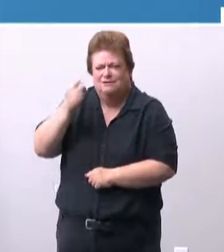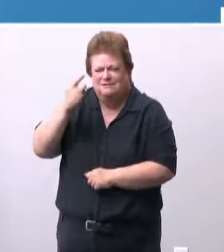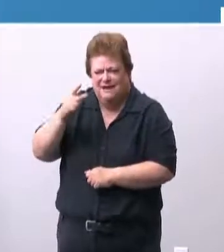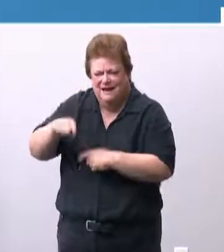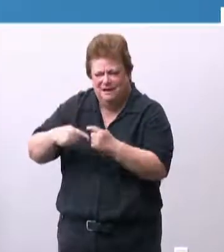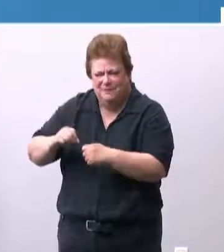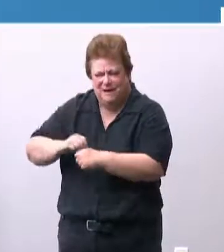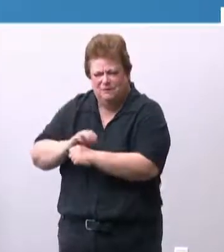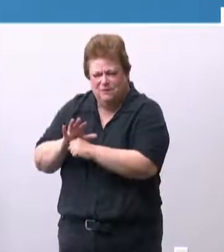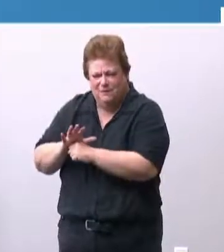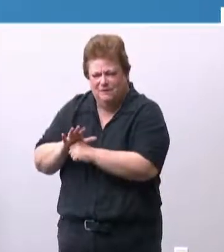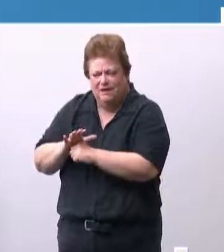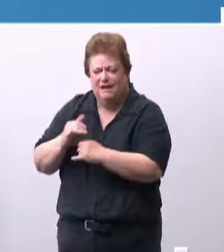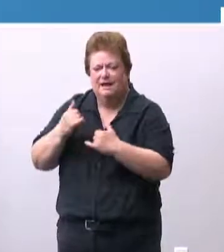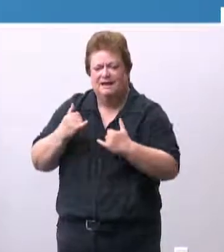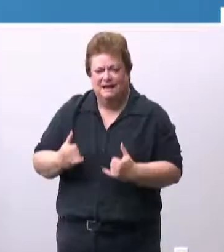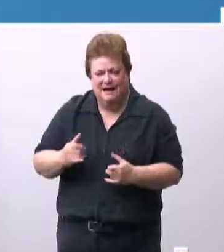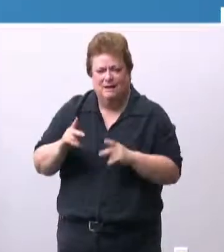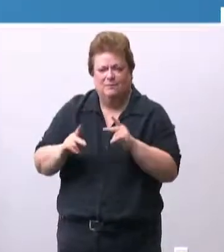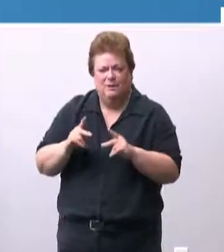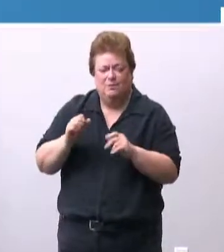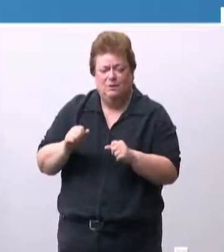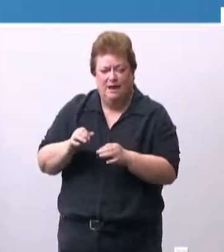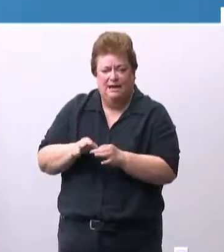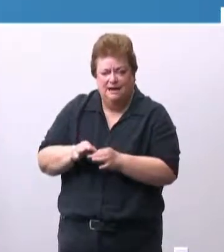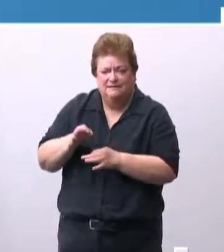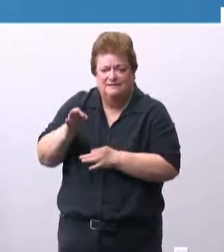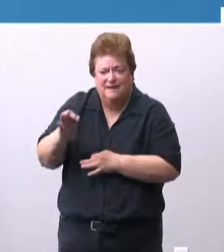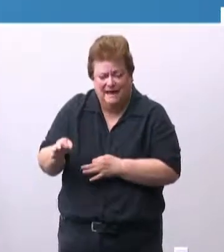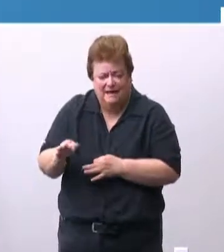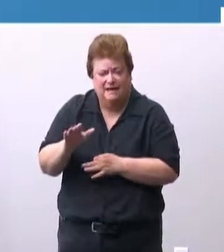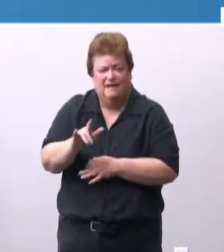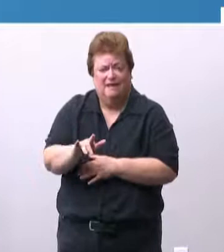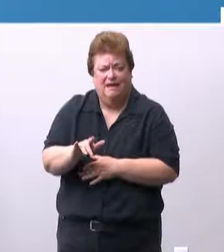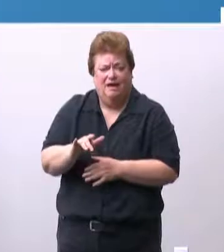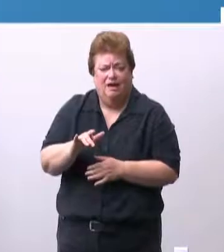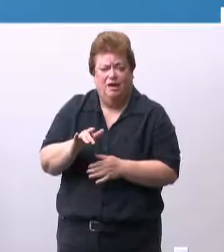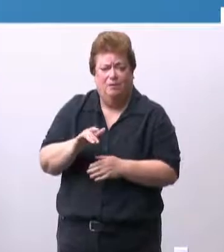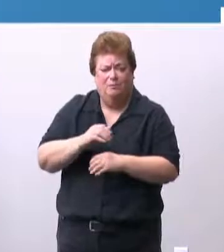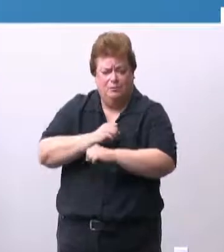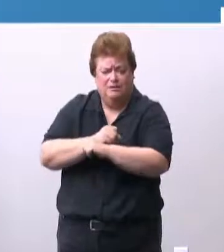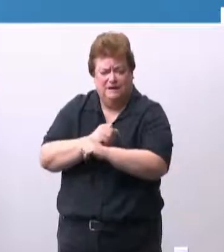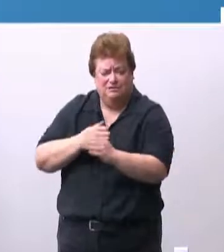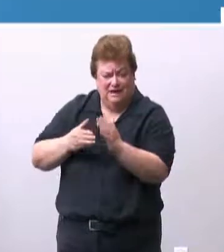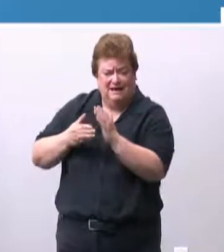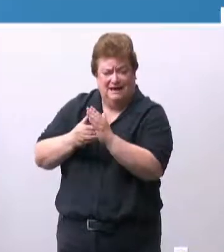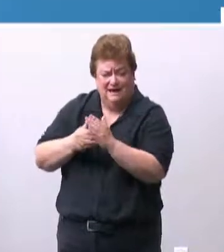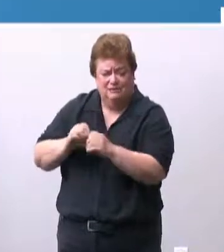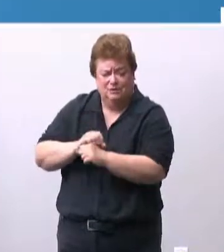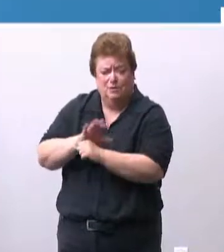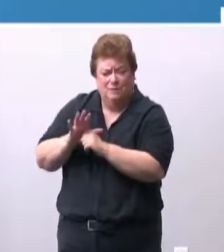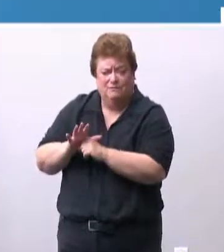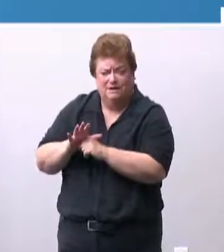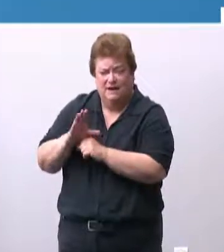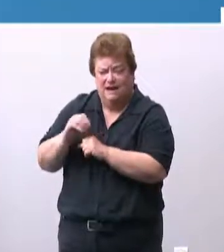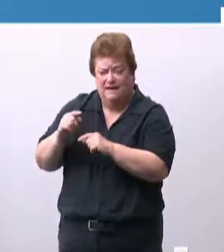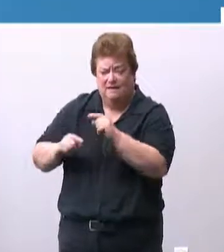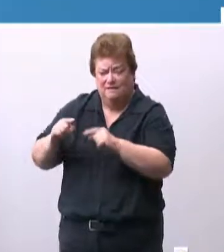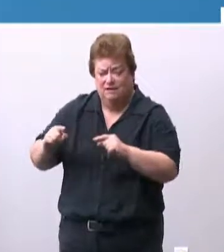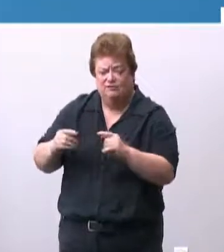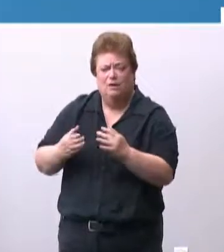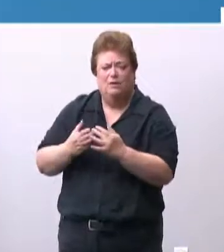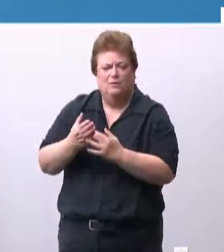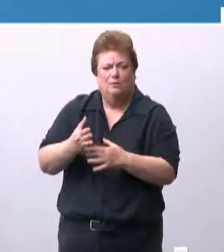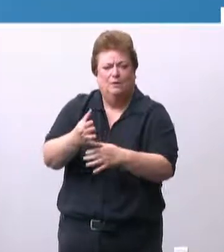people now are able to extend and enhance their existing protection against COVID-19 and its variants through a